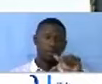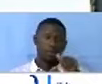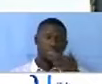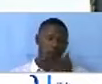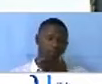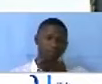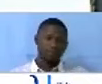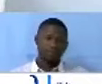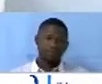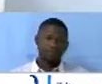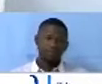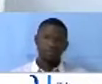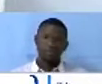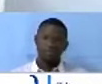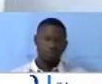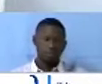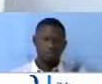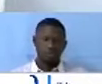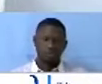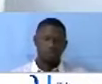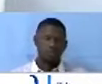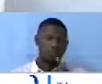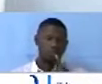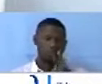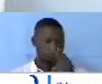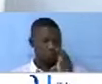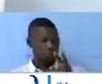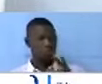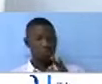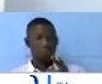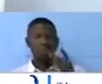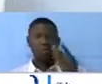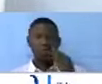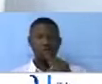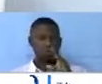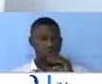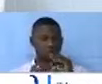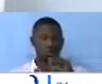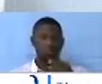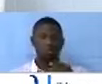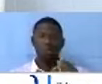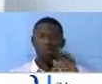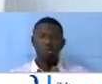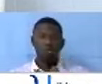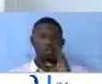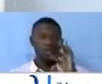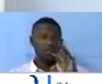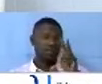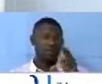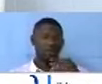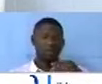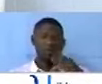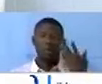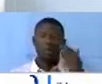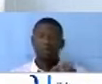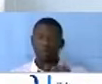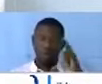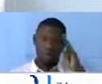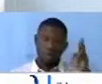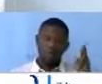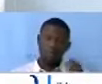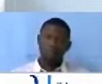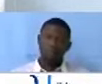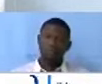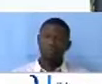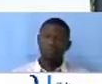confession over the TV at my house. Ay nanguteem nag ci télé bi laa ko seetaan ca suma néeg. Were you there for